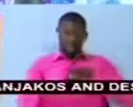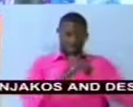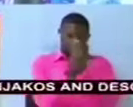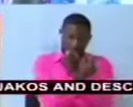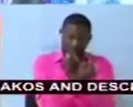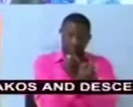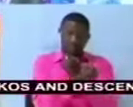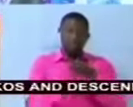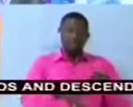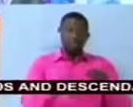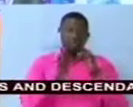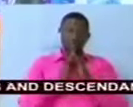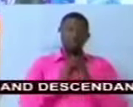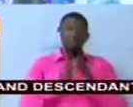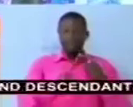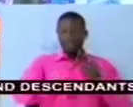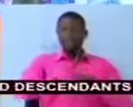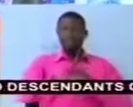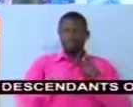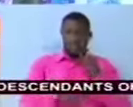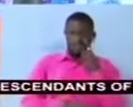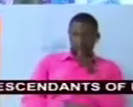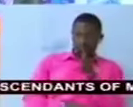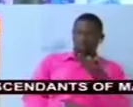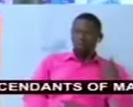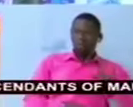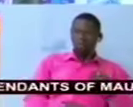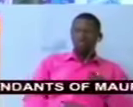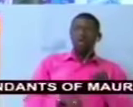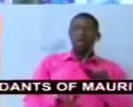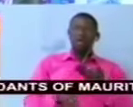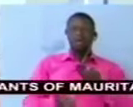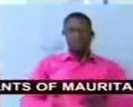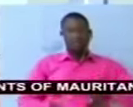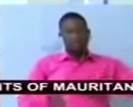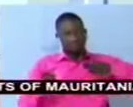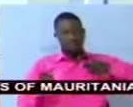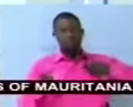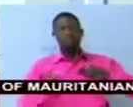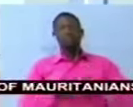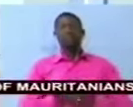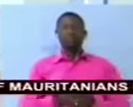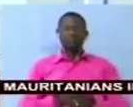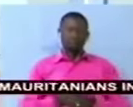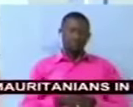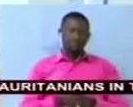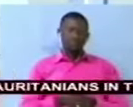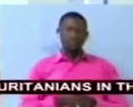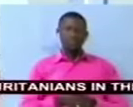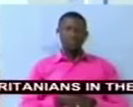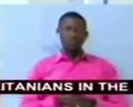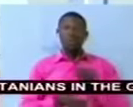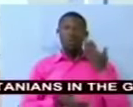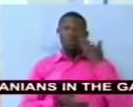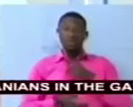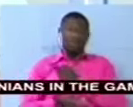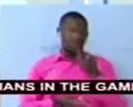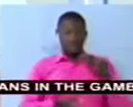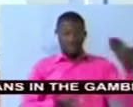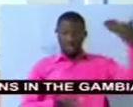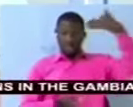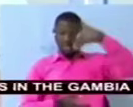me, that's the time I saw those armed with weapons, guns. Okay. So when they arrived, they insisted that